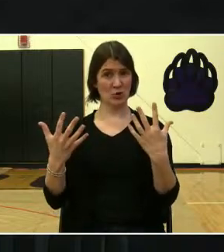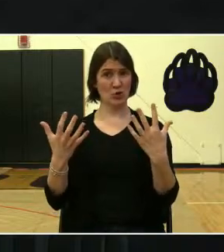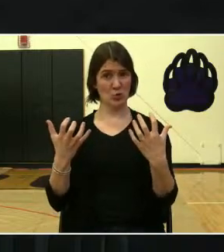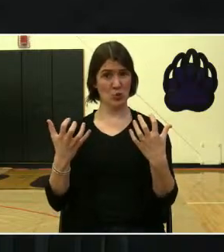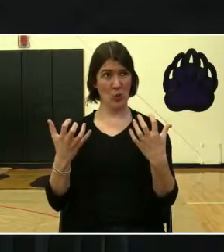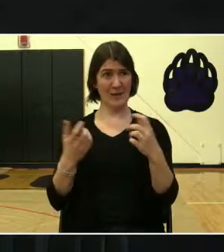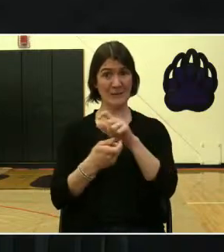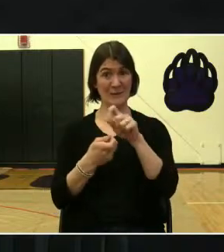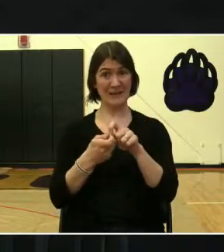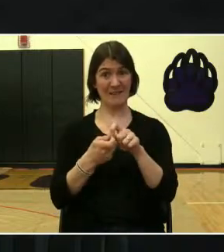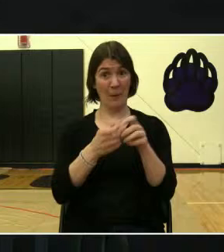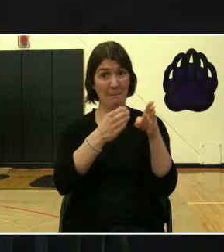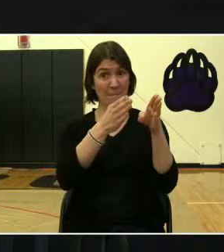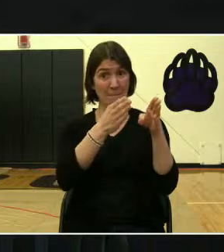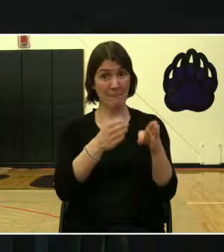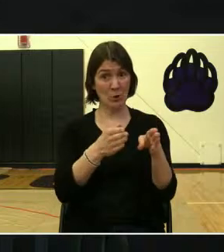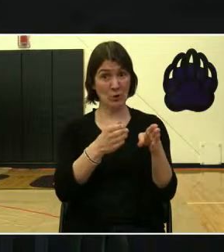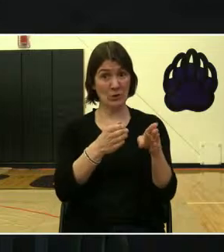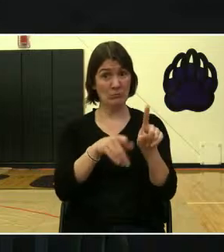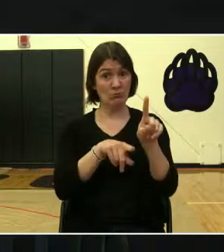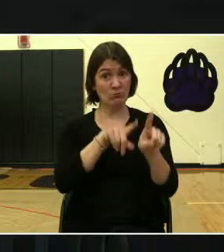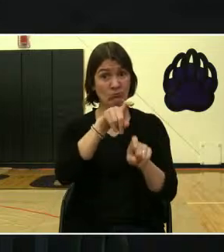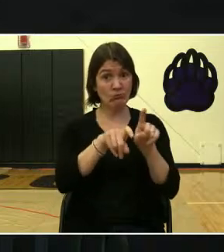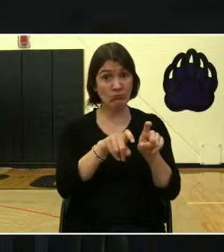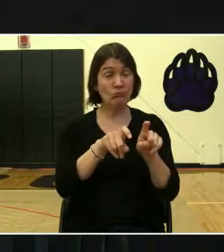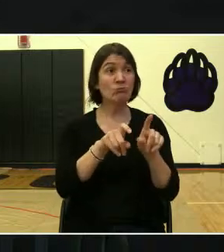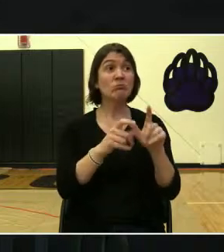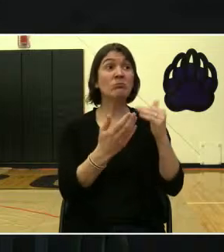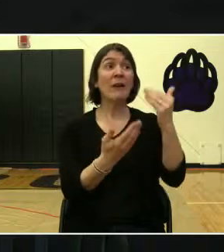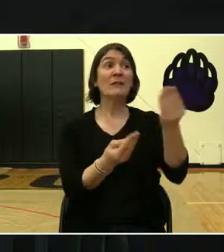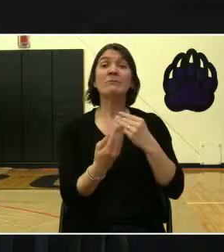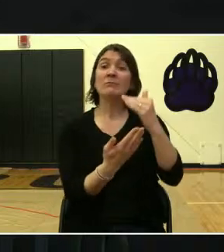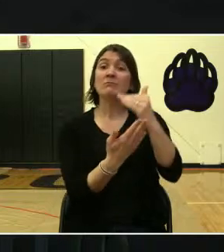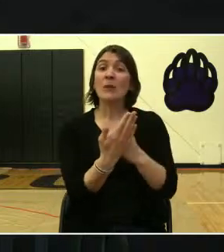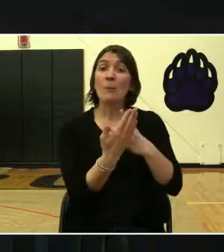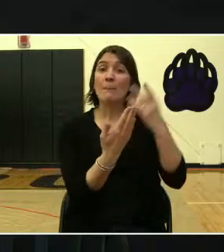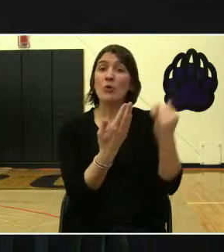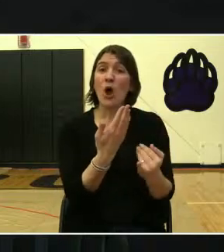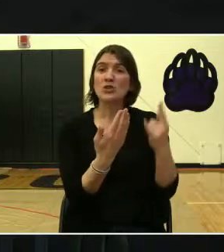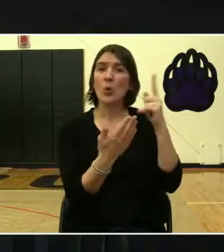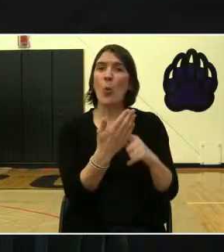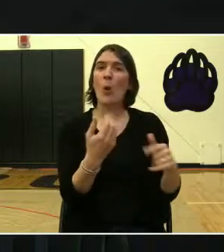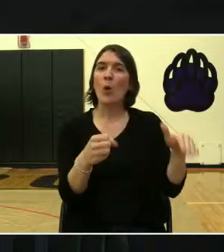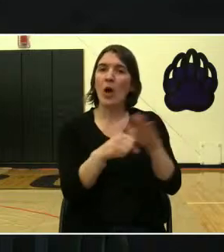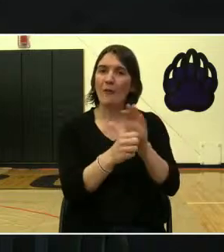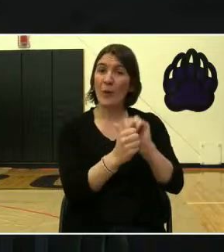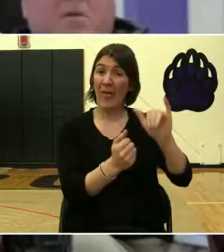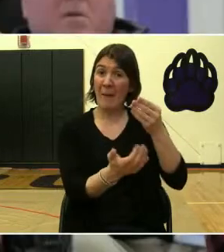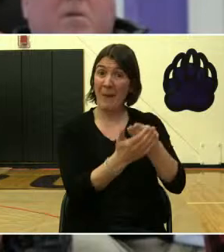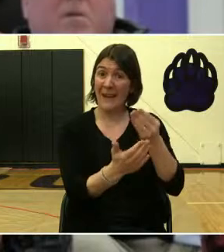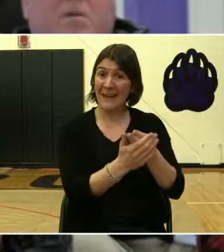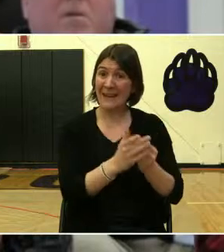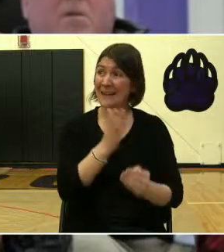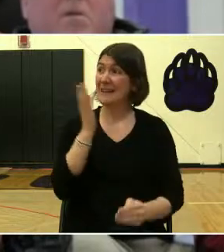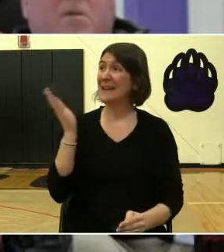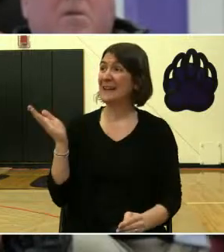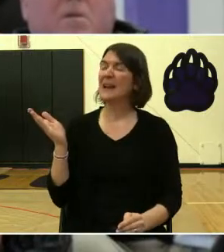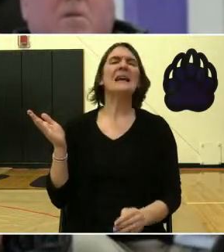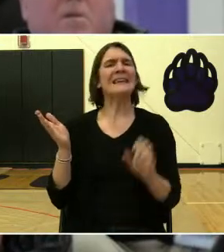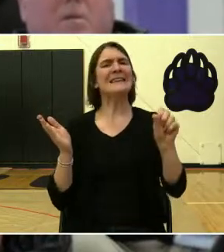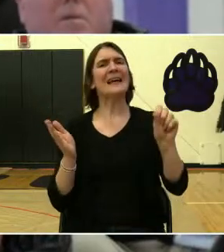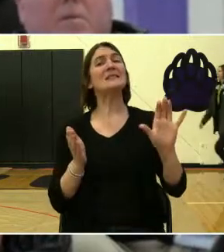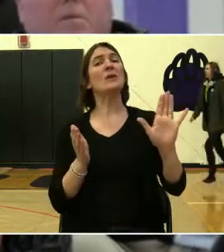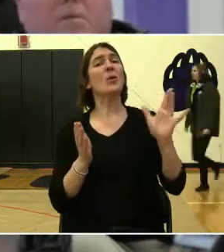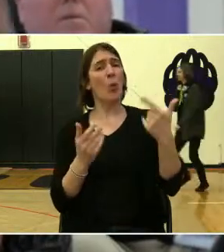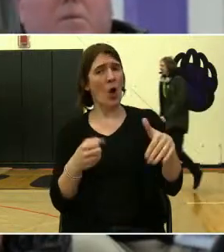for a specific inventory of projects that will be funded with the $268,000 with with an eye towards how